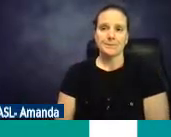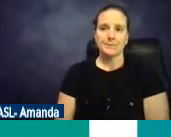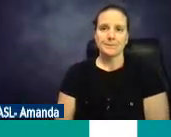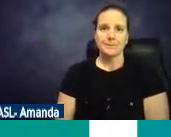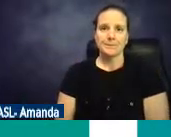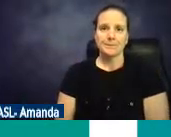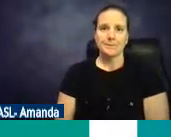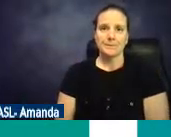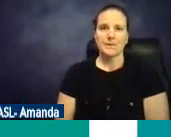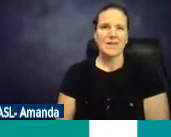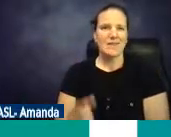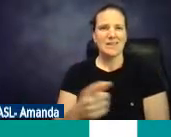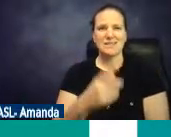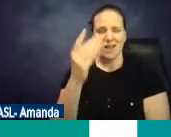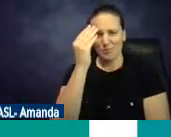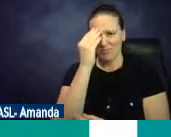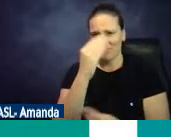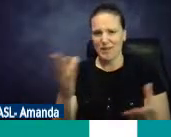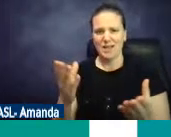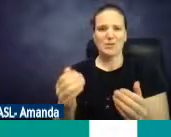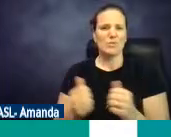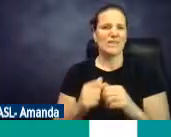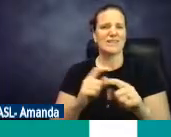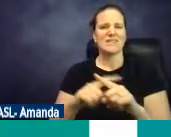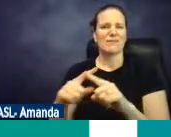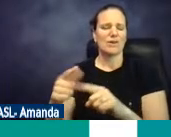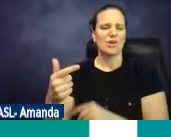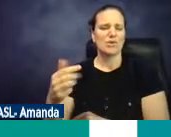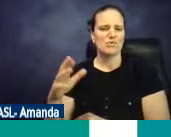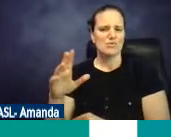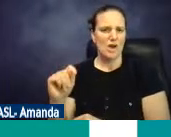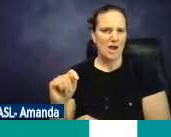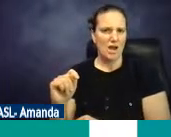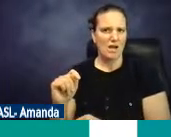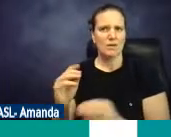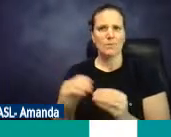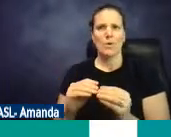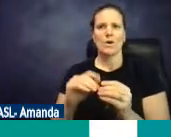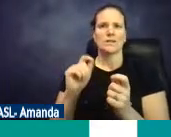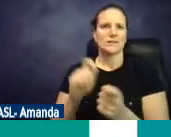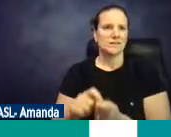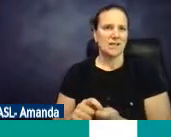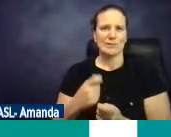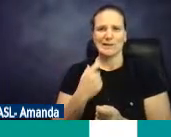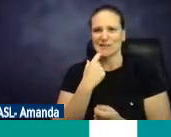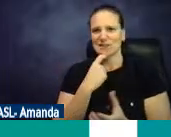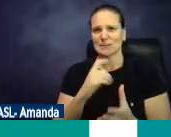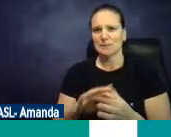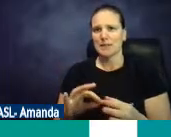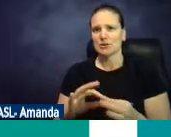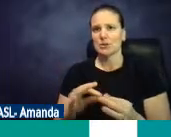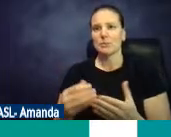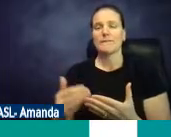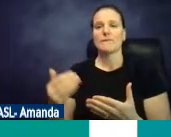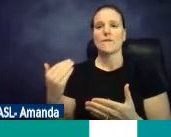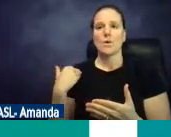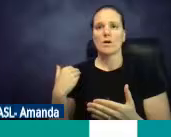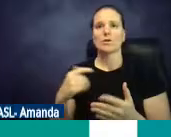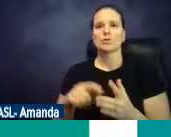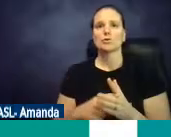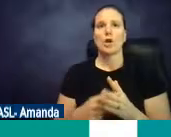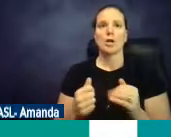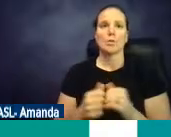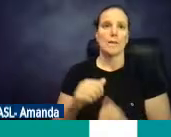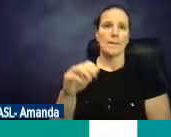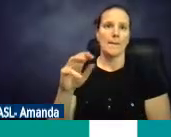So this is an update slide on where we are with those various grants, going into a little more detail what I mentioned earlier, starting with the mega